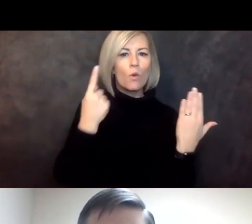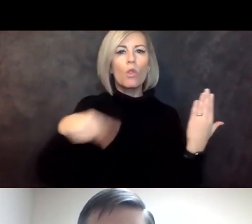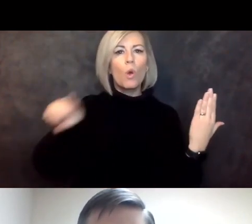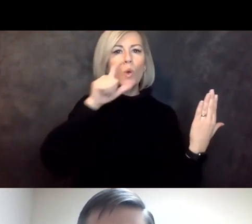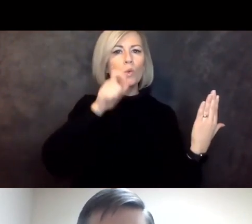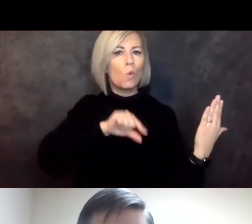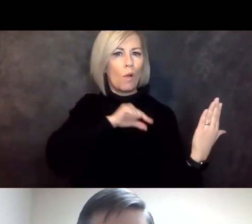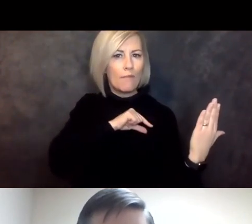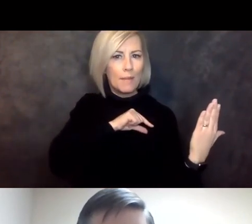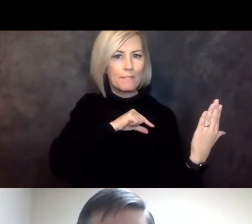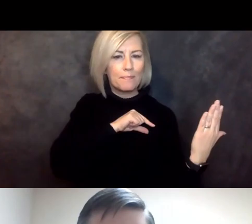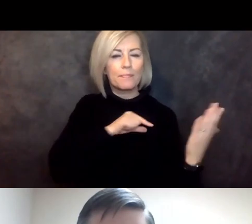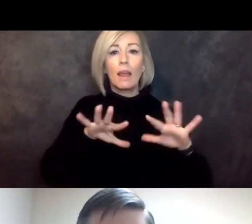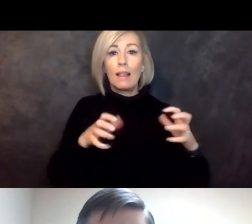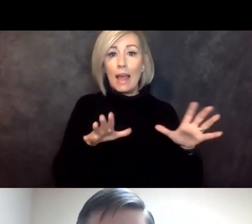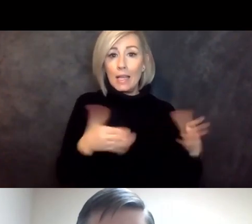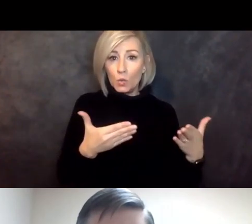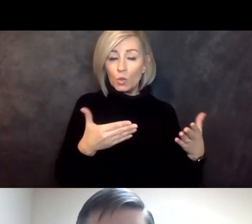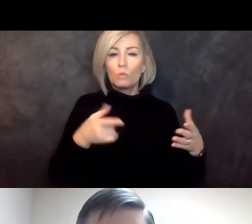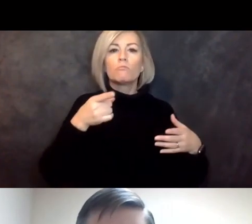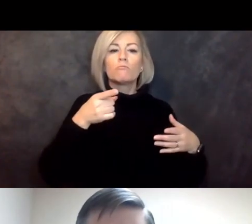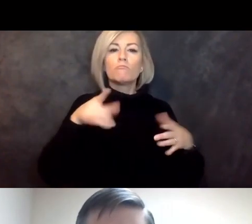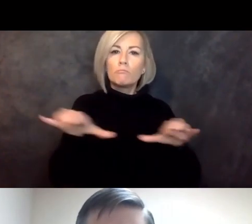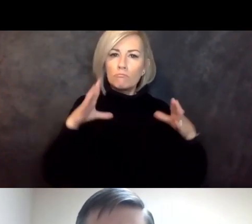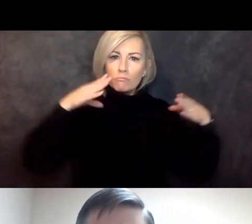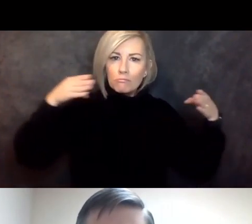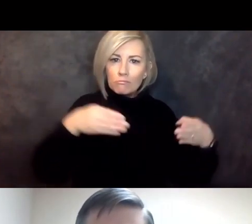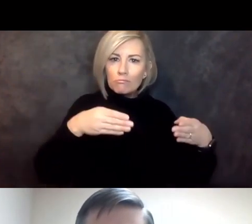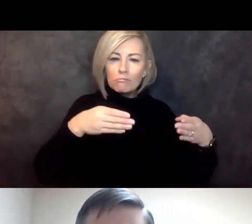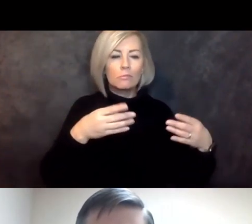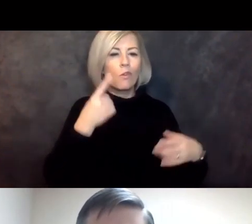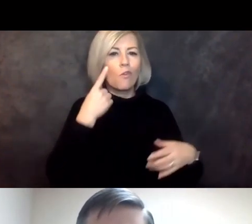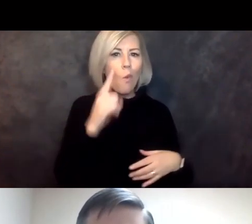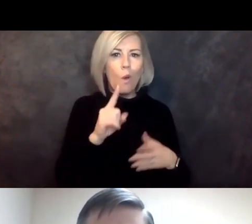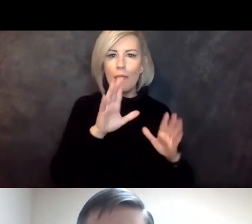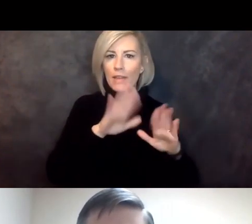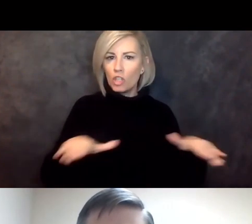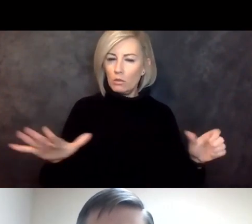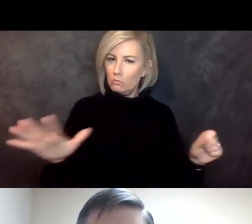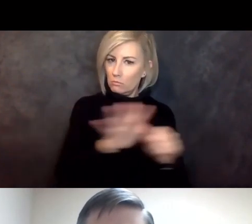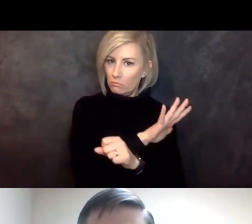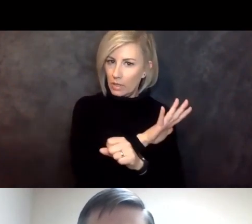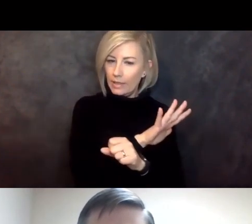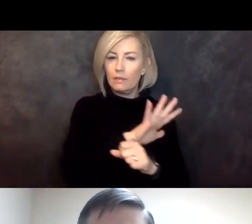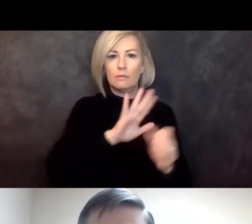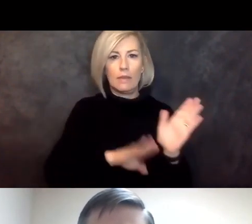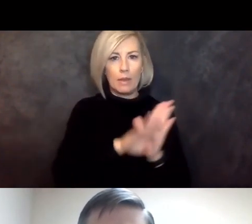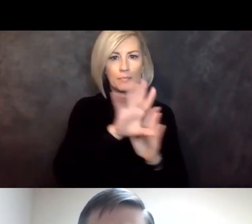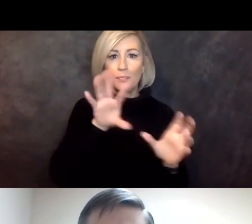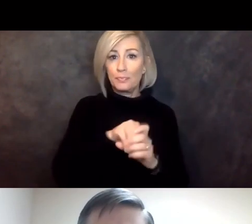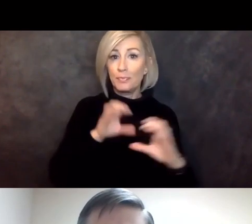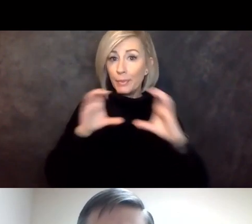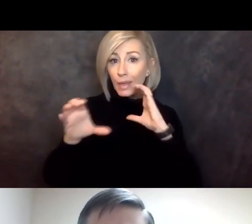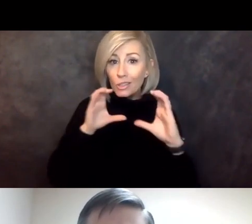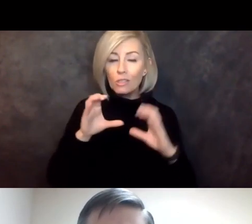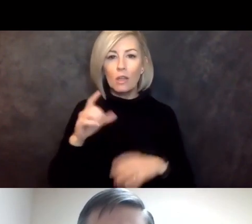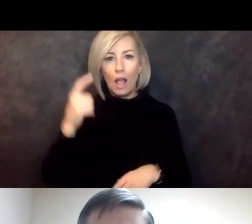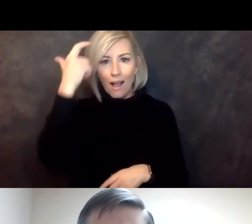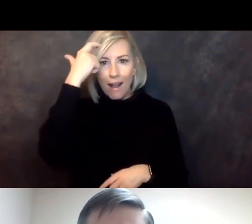Classroom activities focus on a concern for the child's total development, including communication, cognitive,